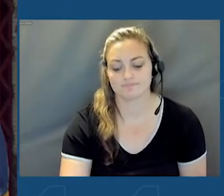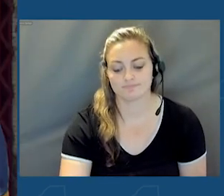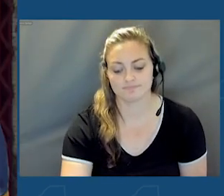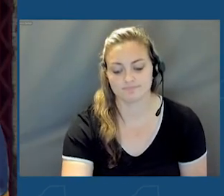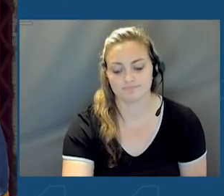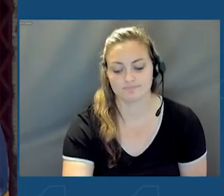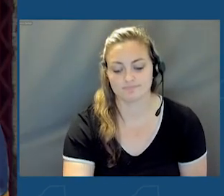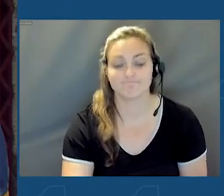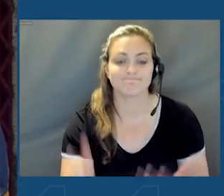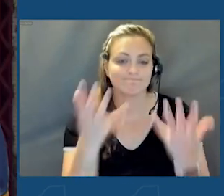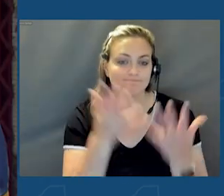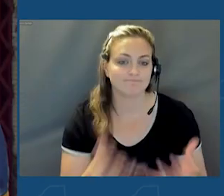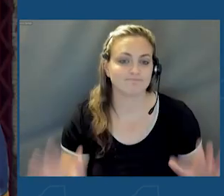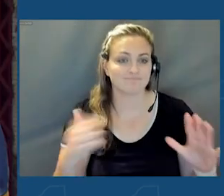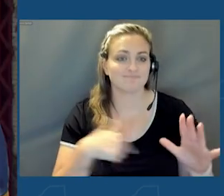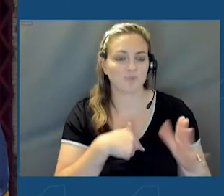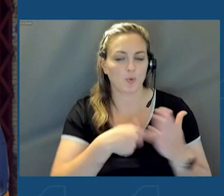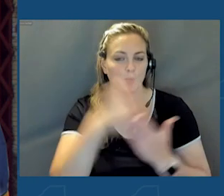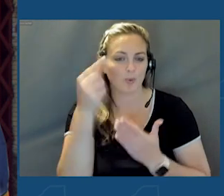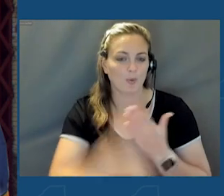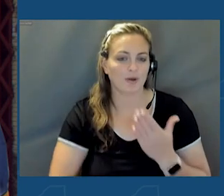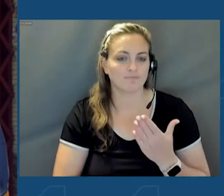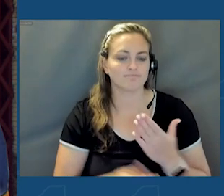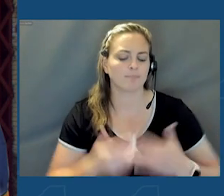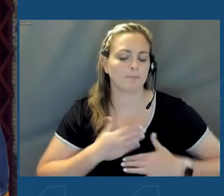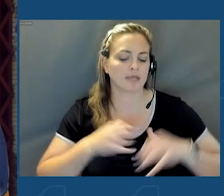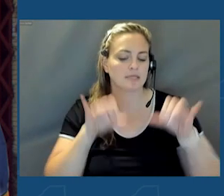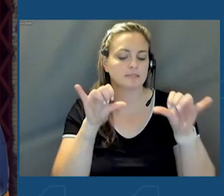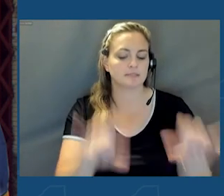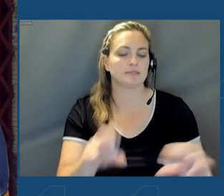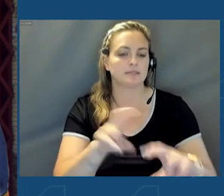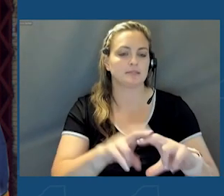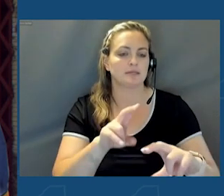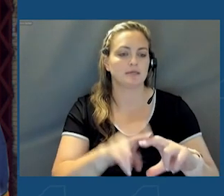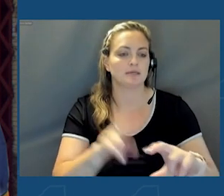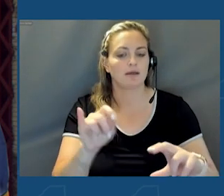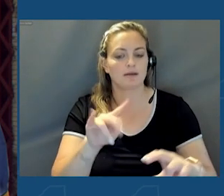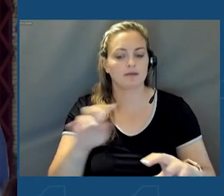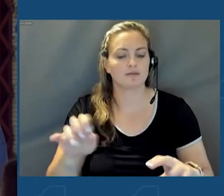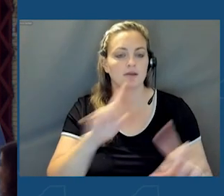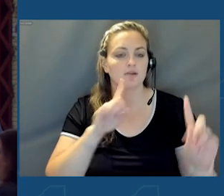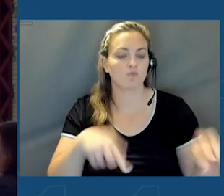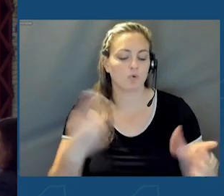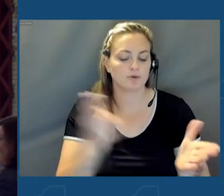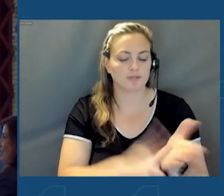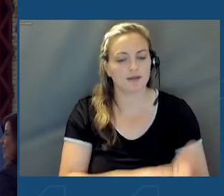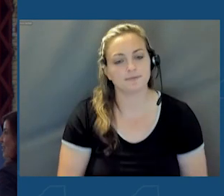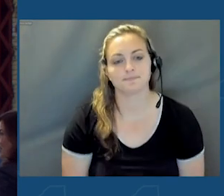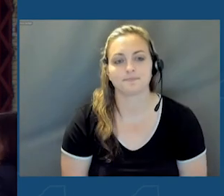That concludes our program. Please remain seated as the executive order is signed.